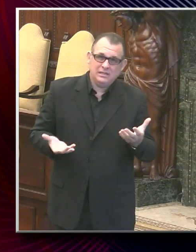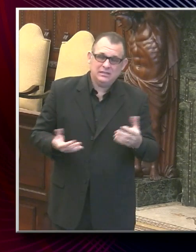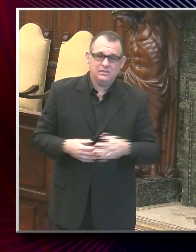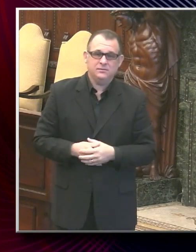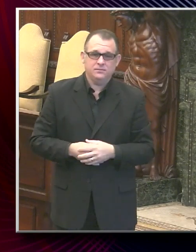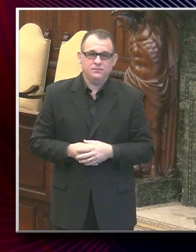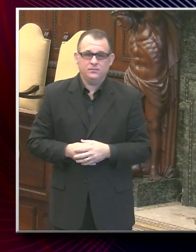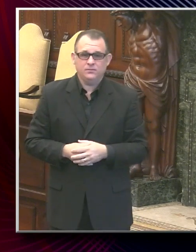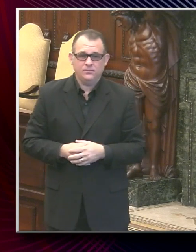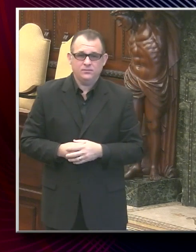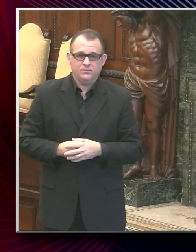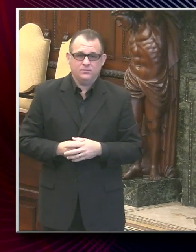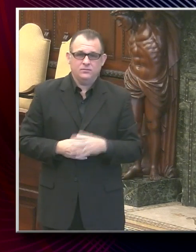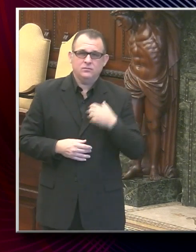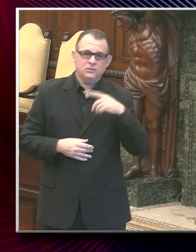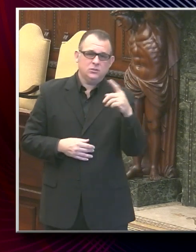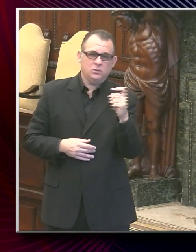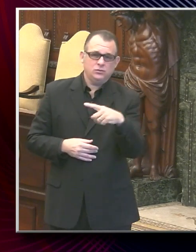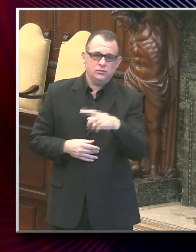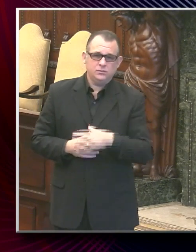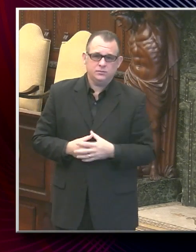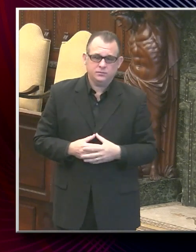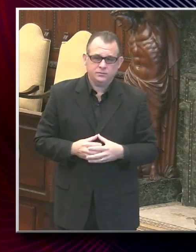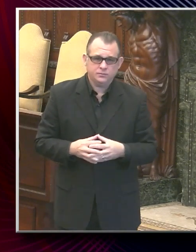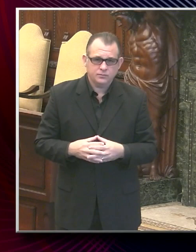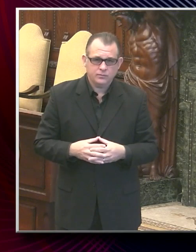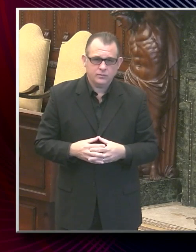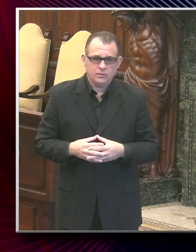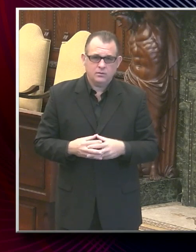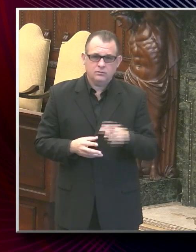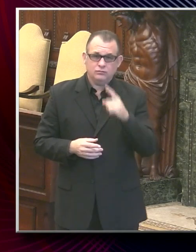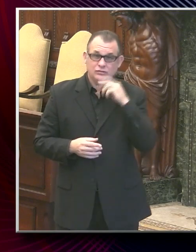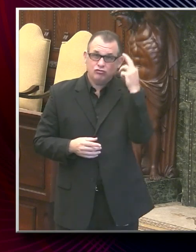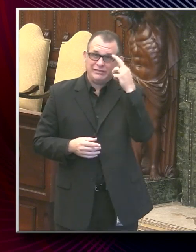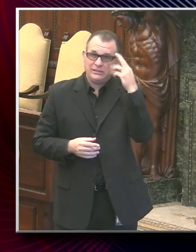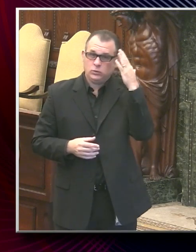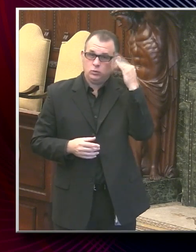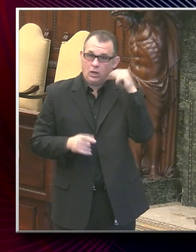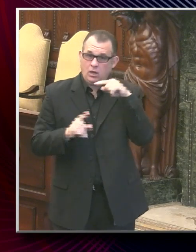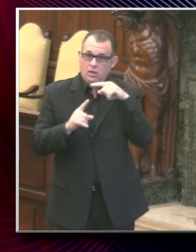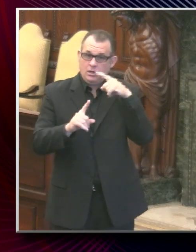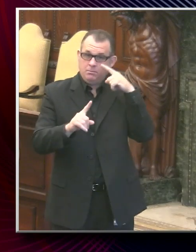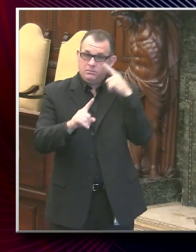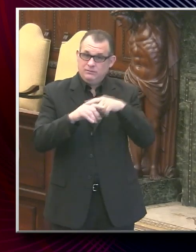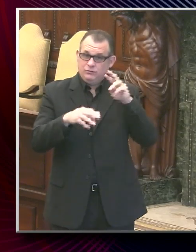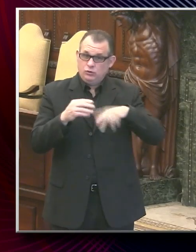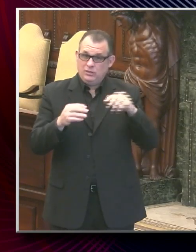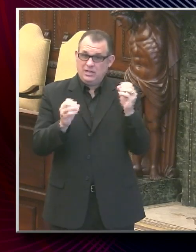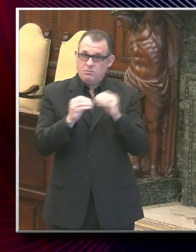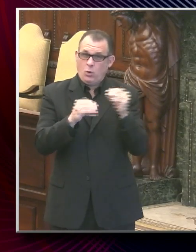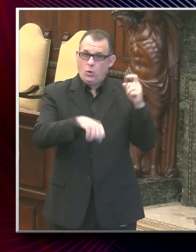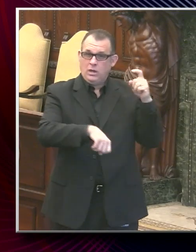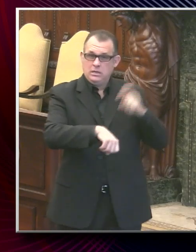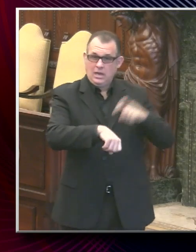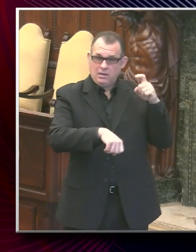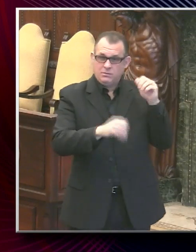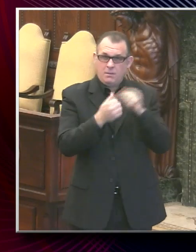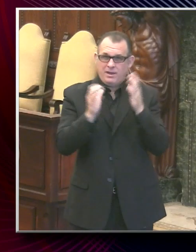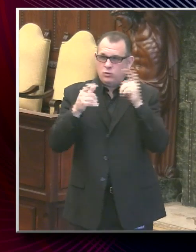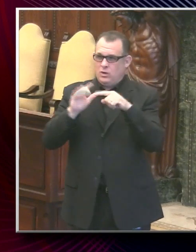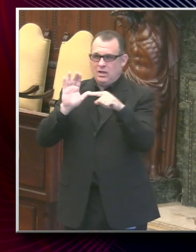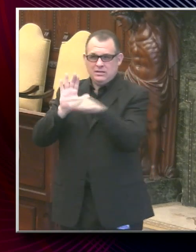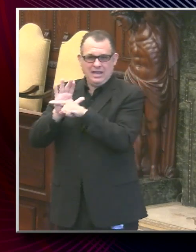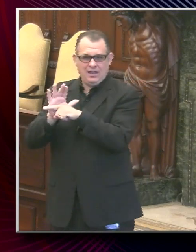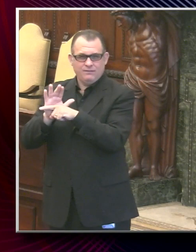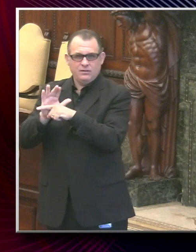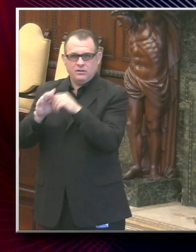Is there a reason why the positive results take longer than the negative results in general for the